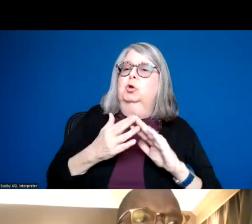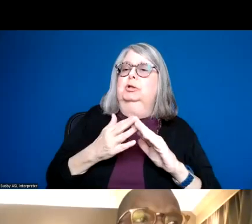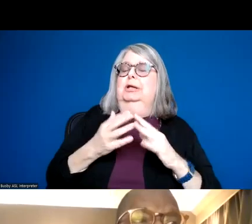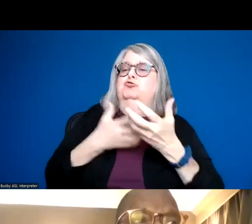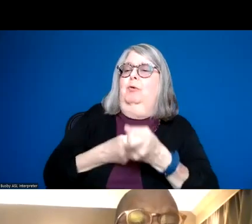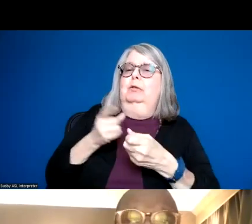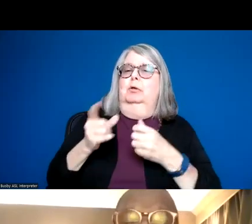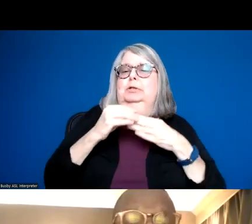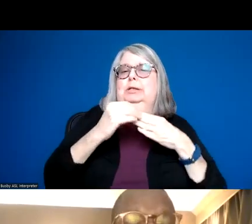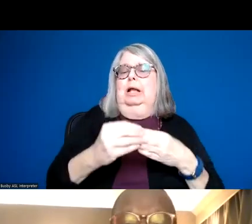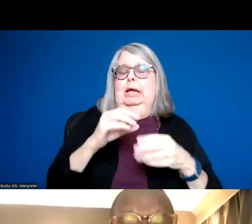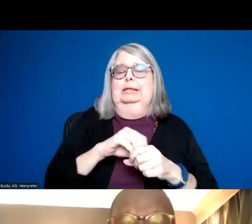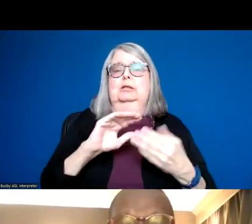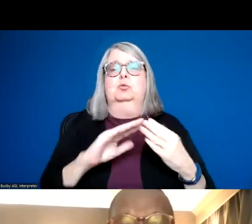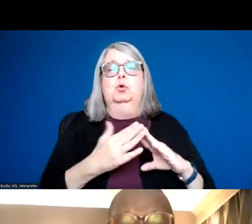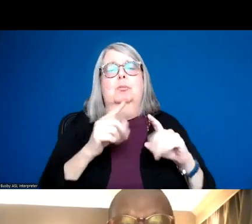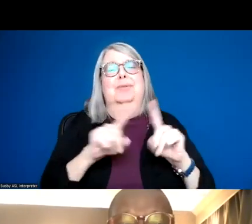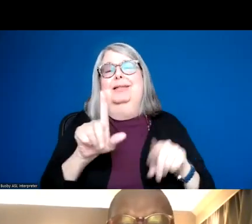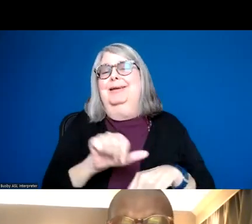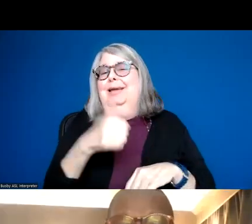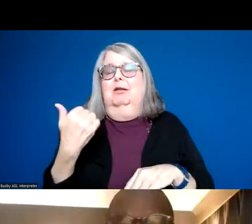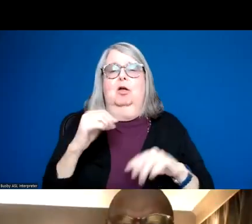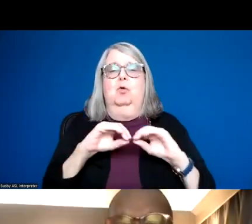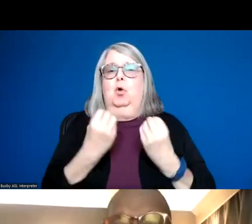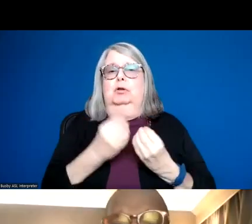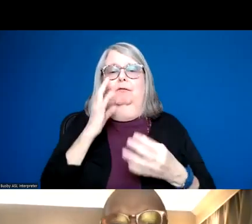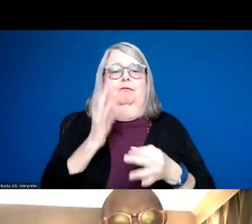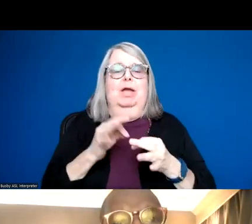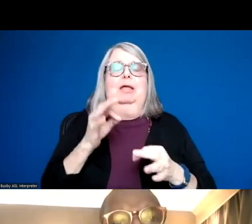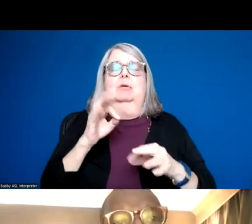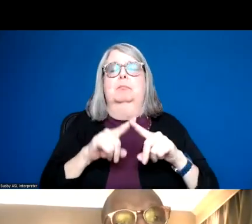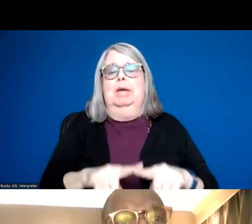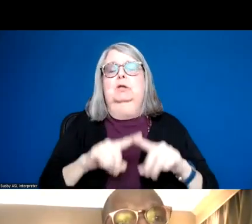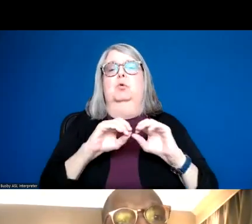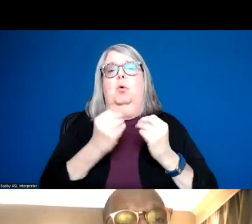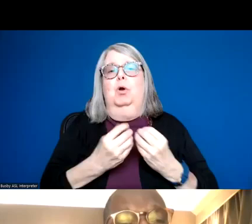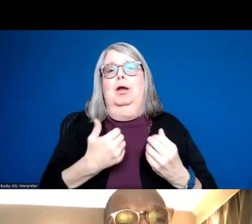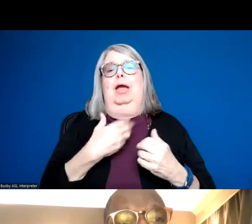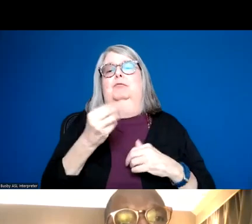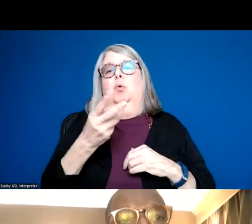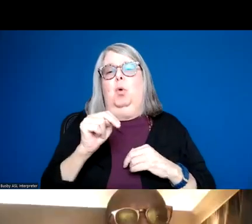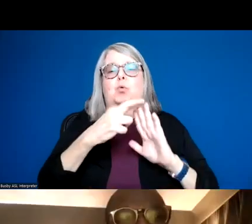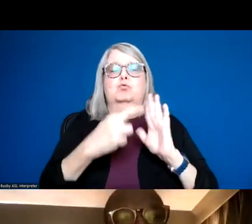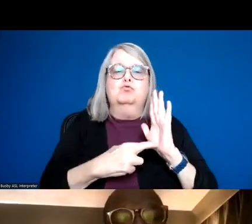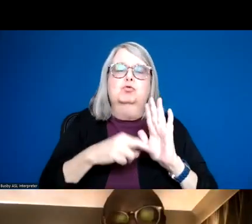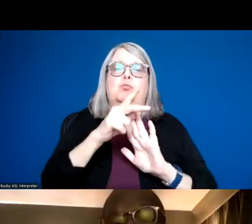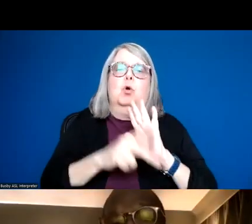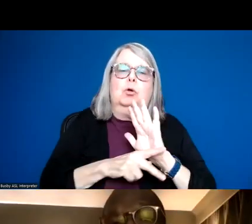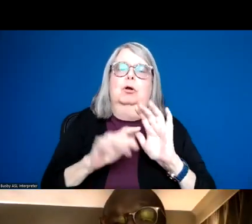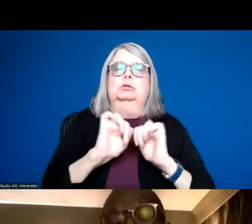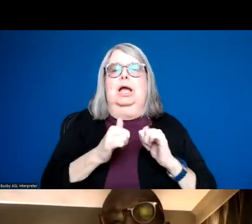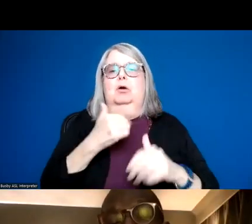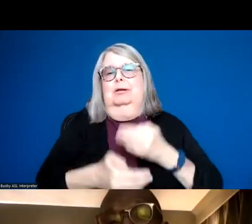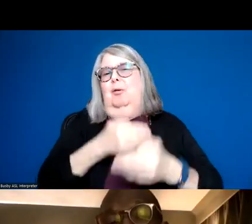in the community. But like any other organization, faith-based organizations have their own rules and protocols for how they do things. And